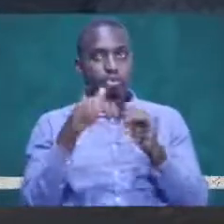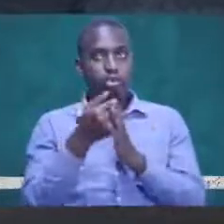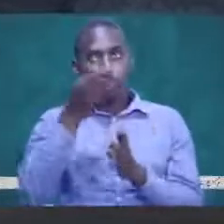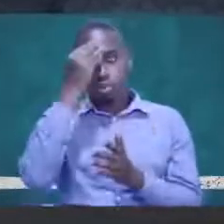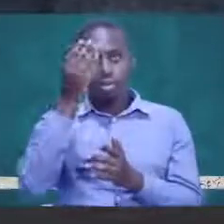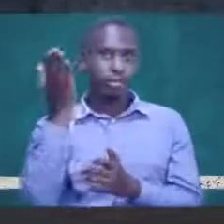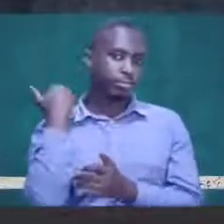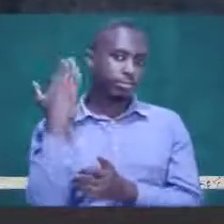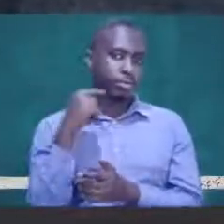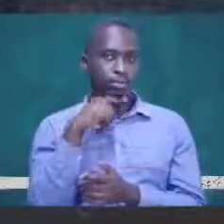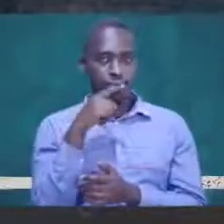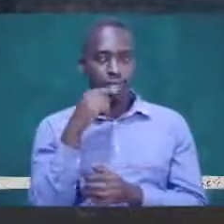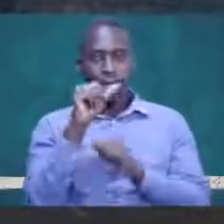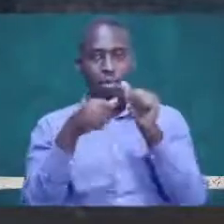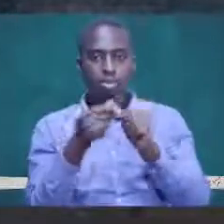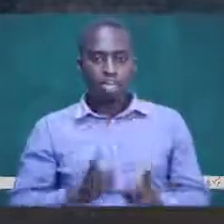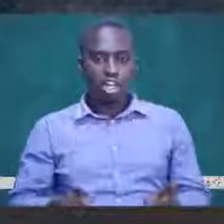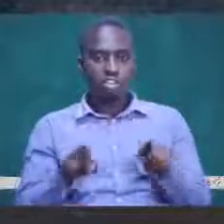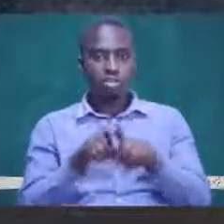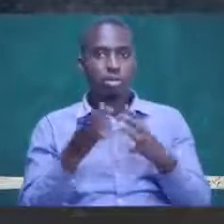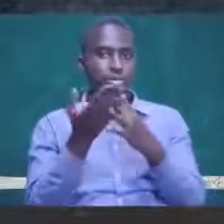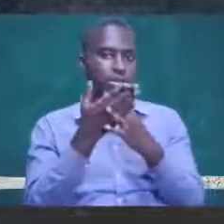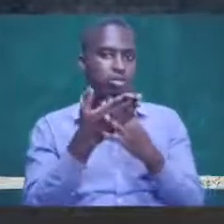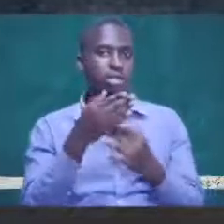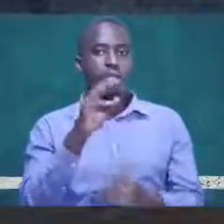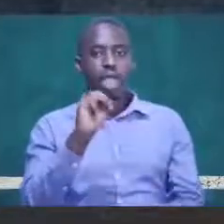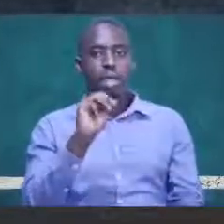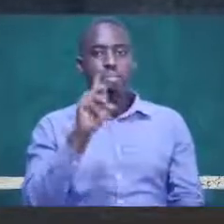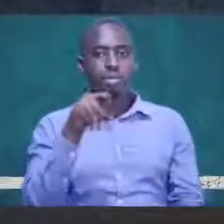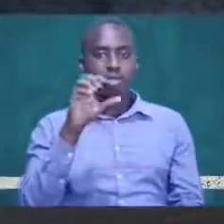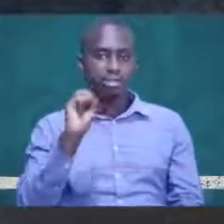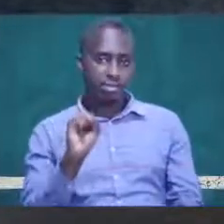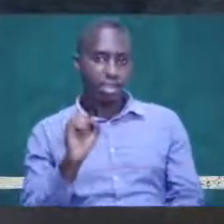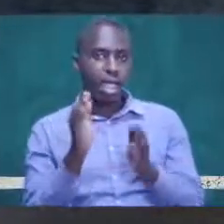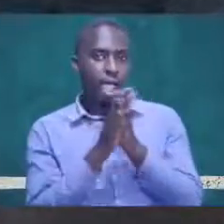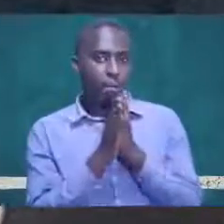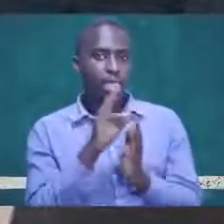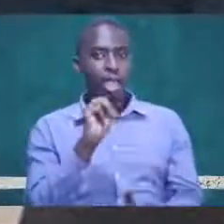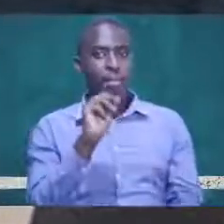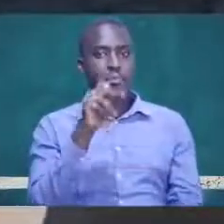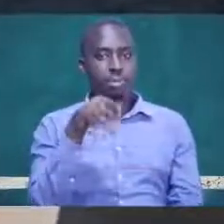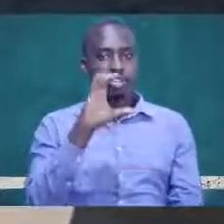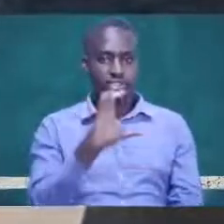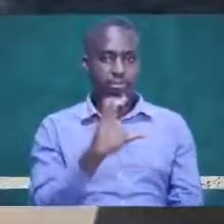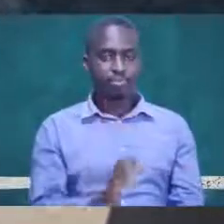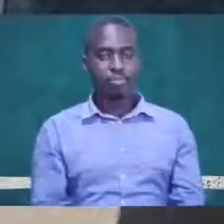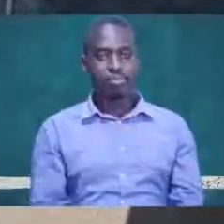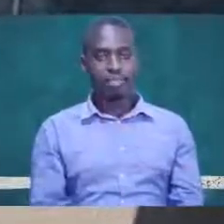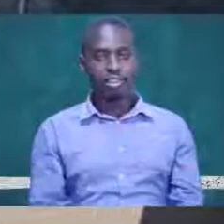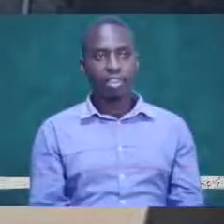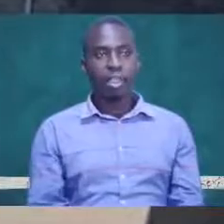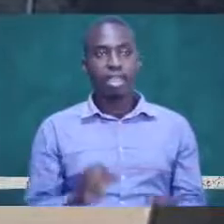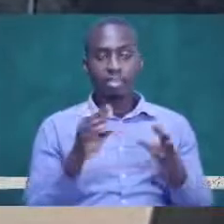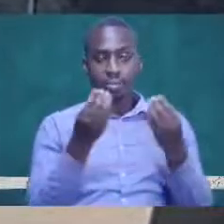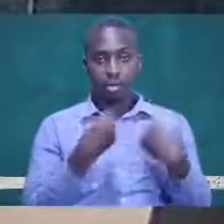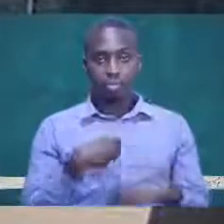previous lesson about the relationship between marginal propensity to save and marginal propensity to consume? Now, given that